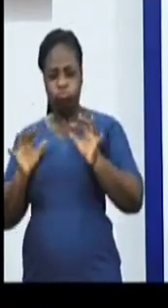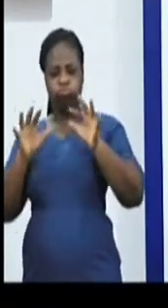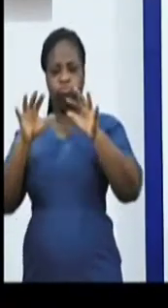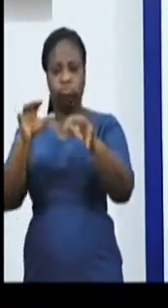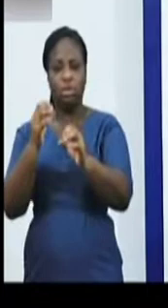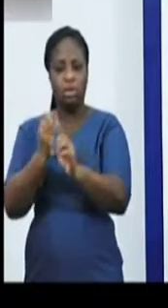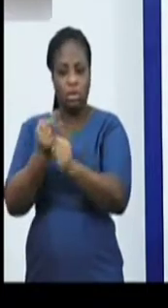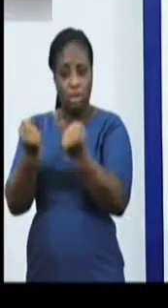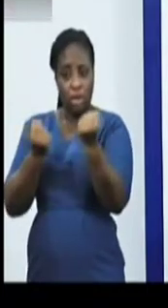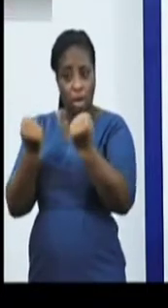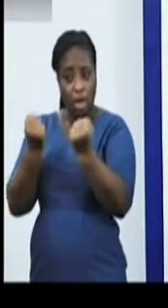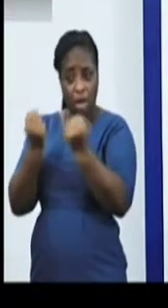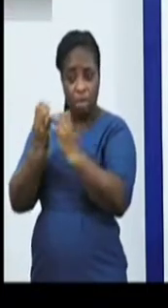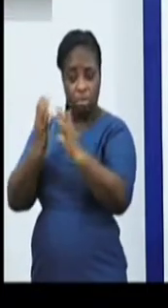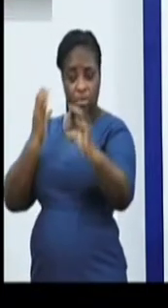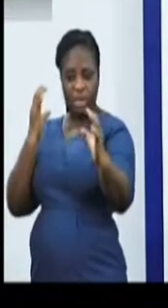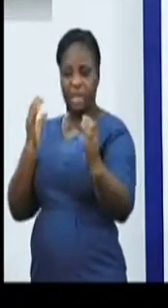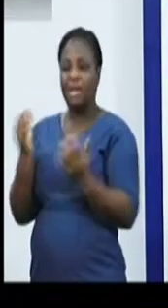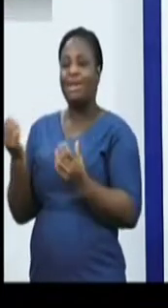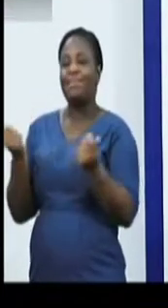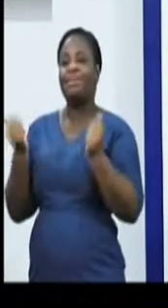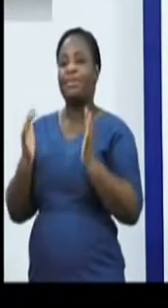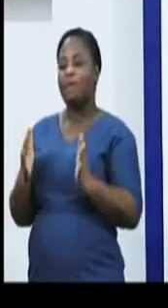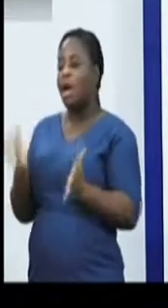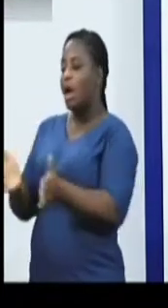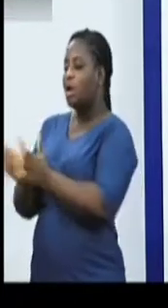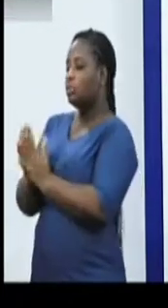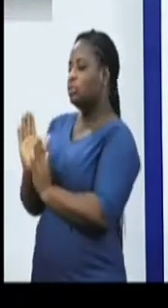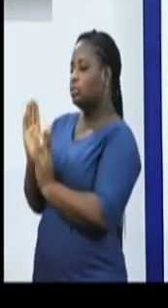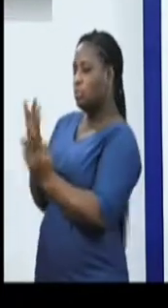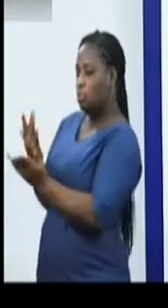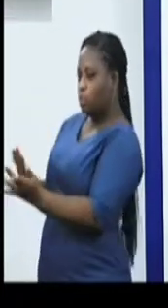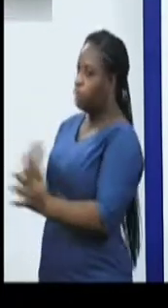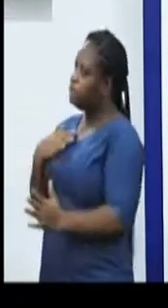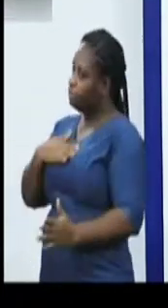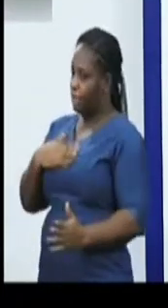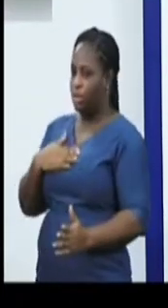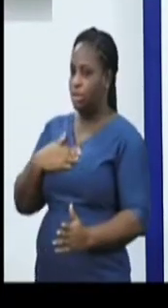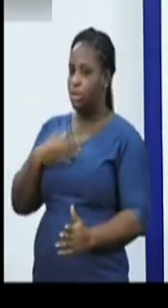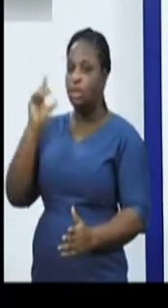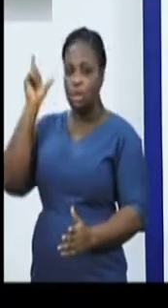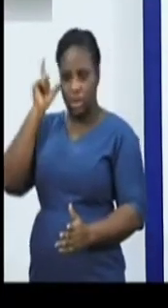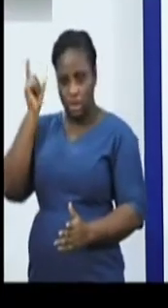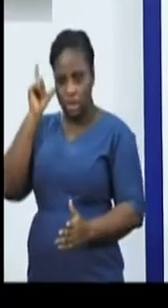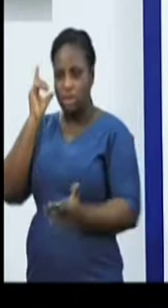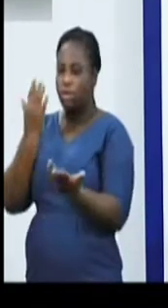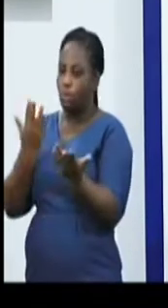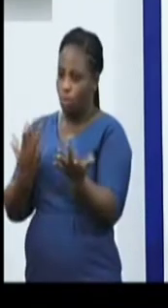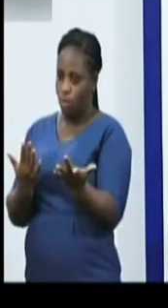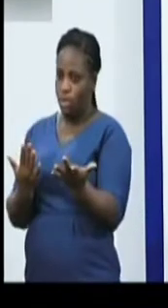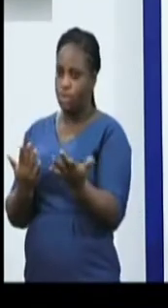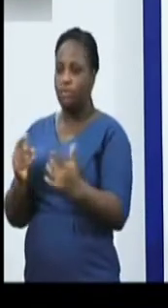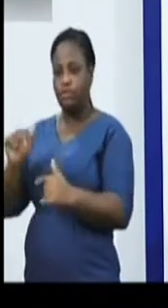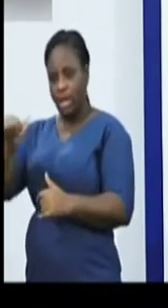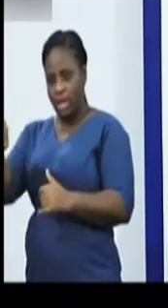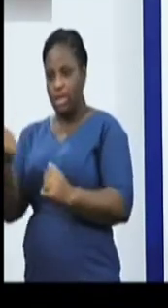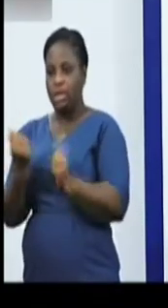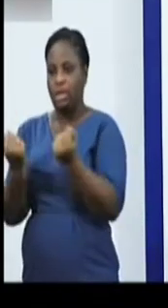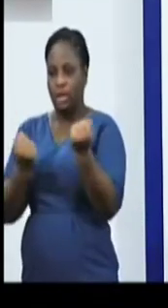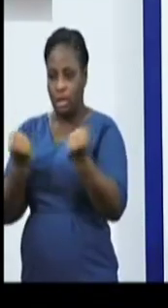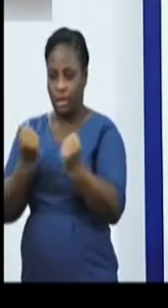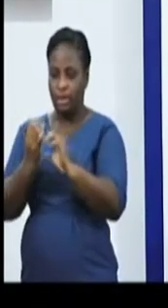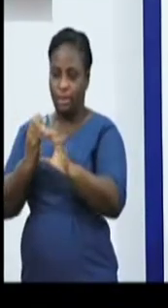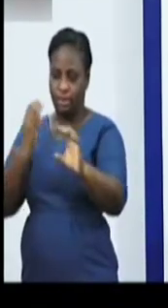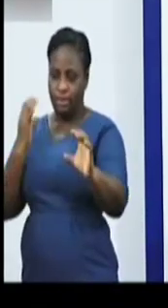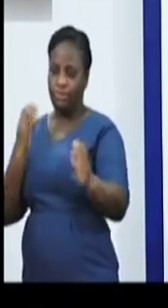bus and the driver asks you to stay and wait, please listen and wait and get on the next bus that